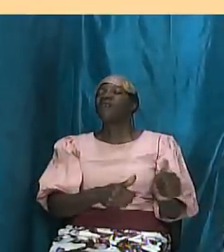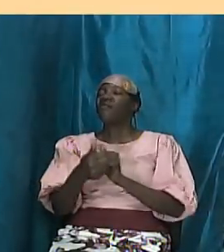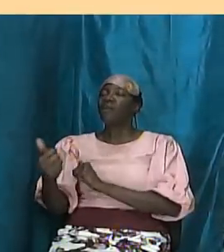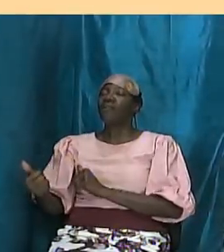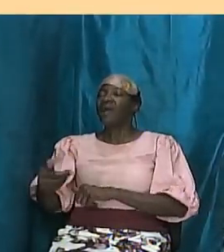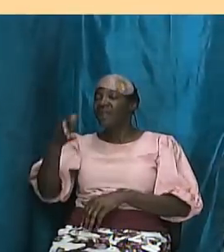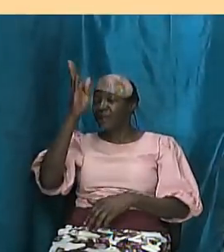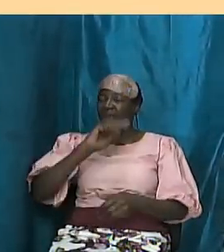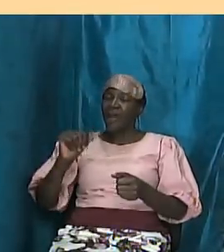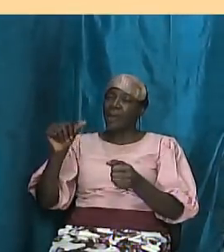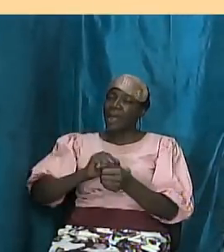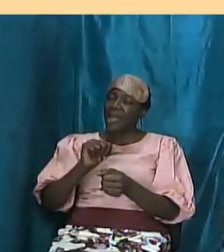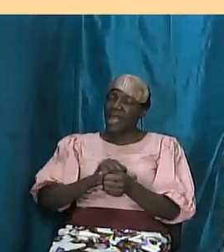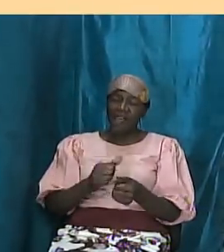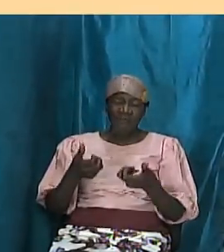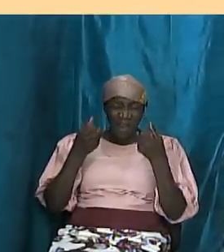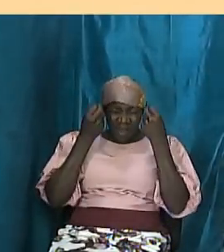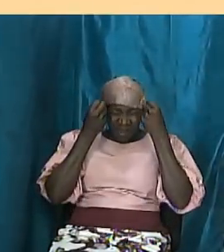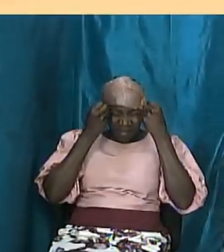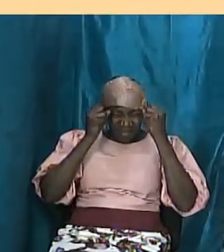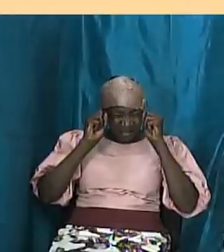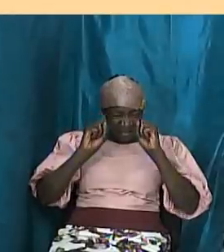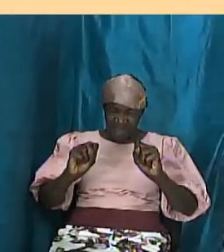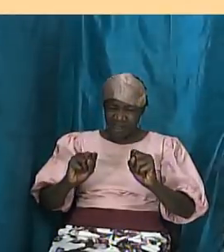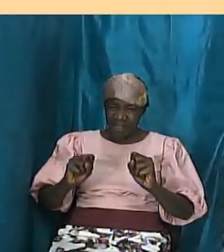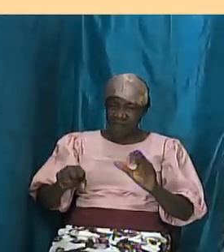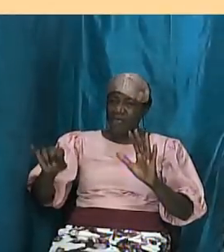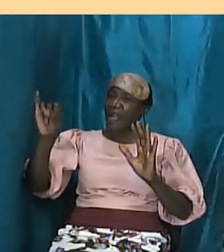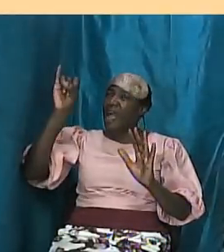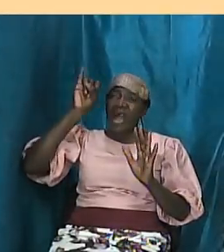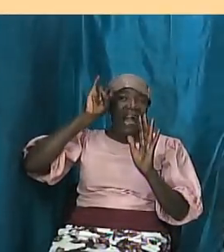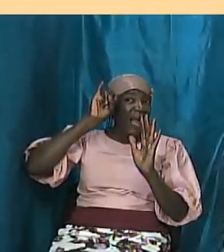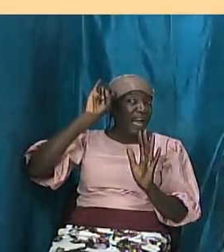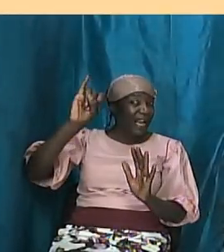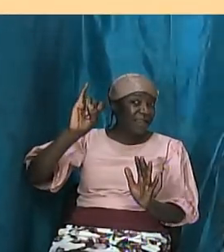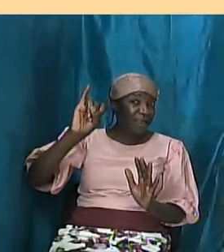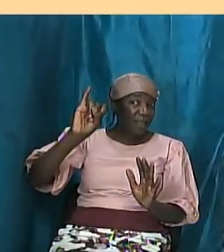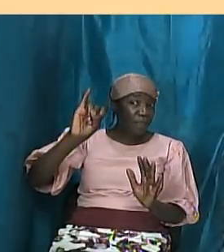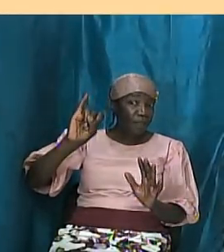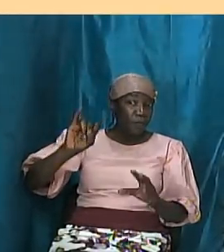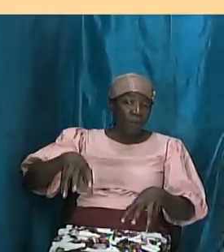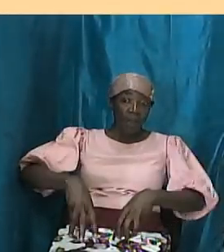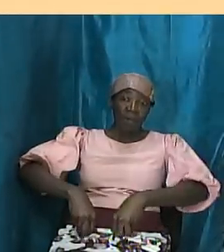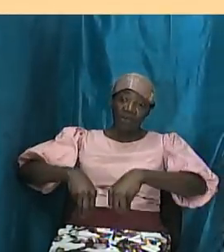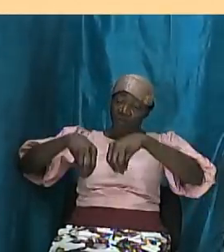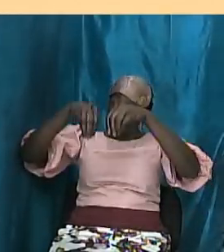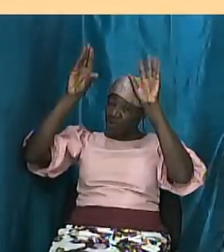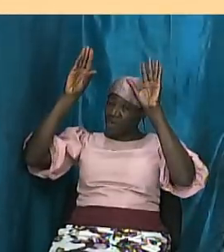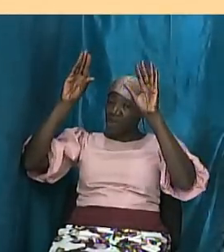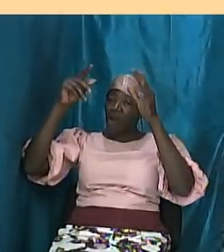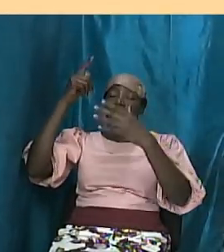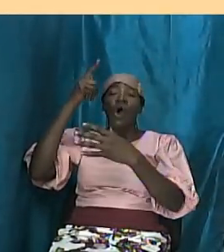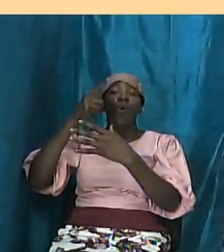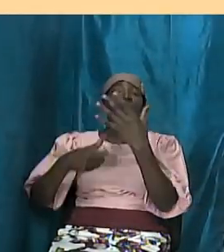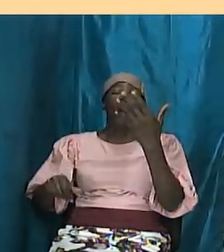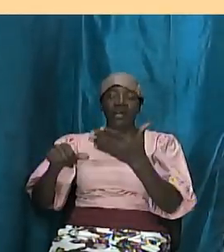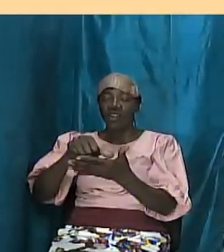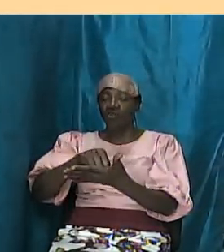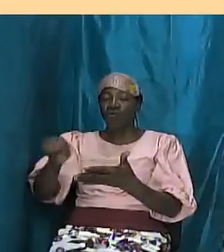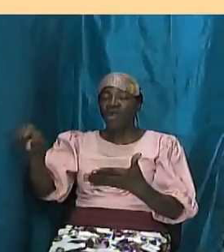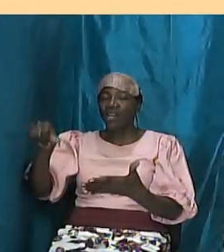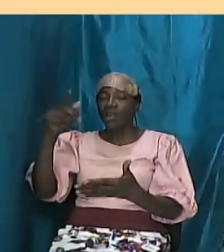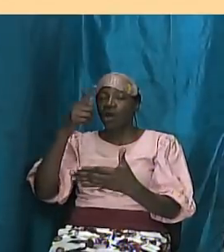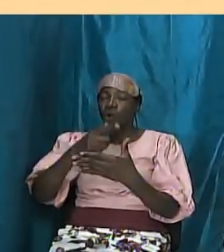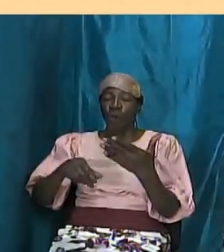item must be subordinate to what is written and what is outlined throughout the